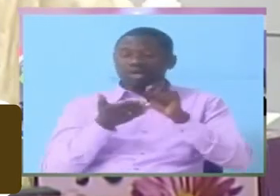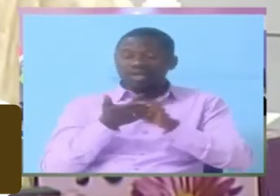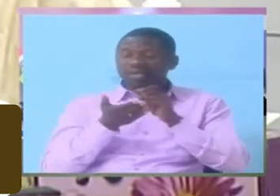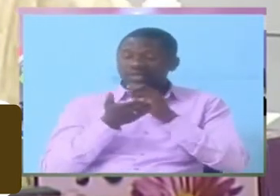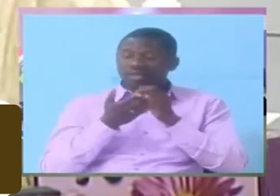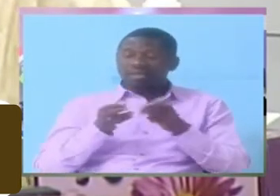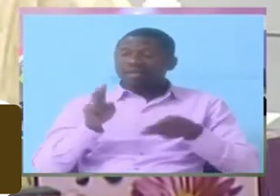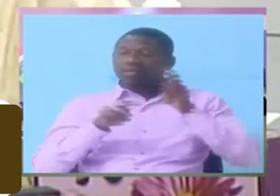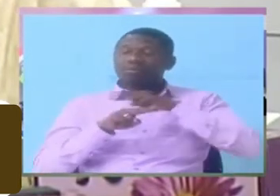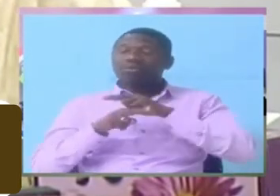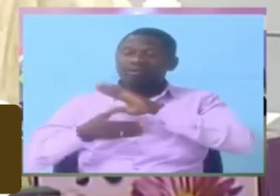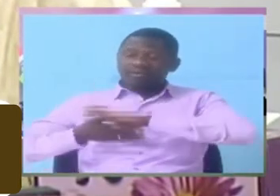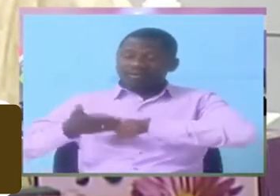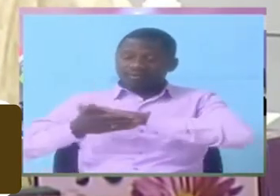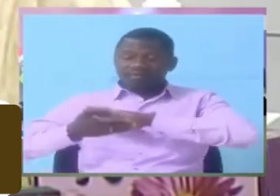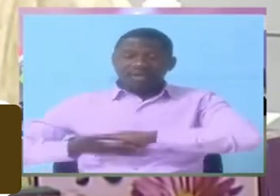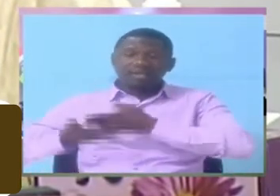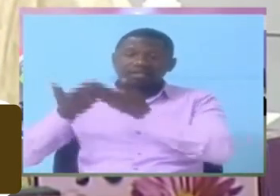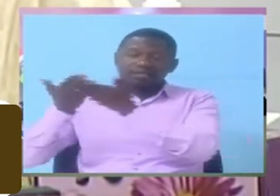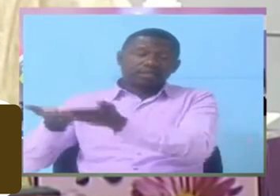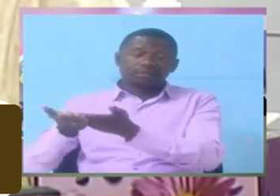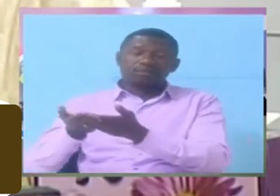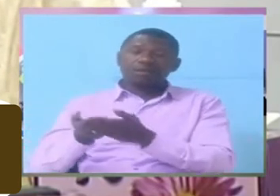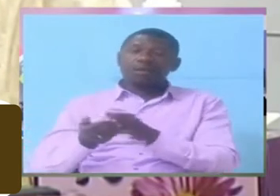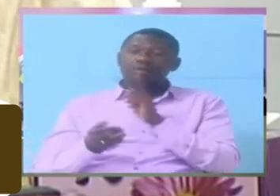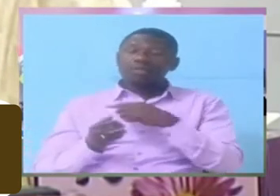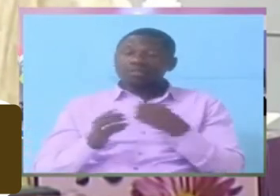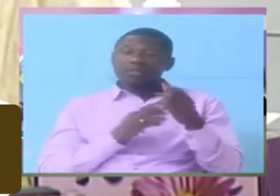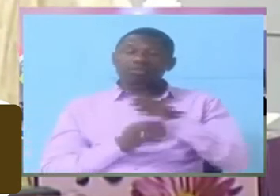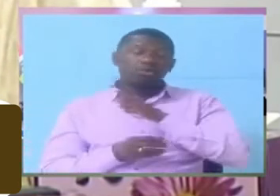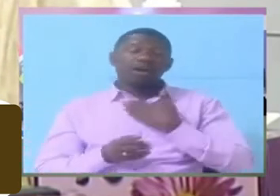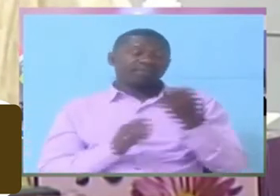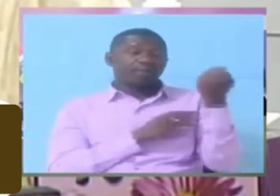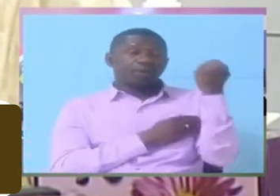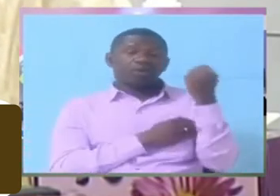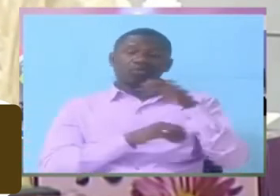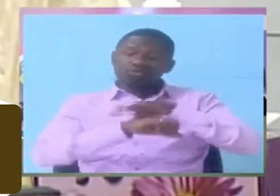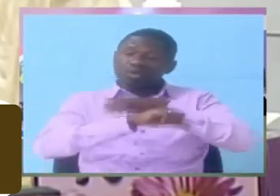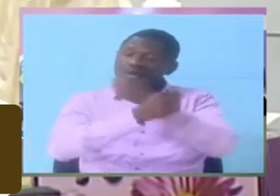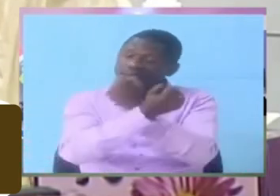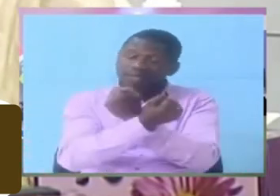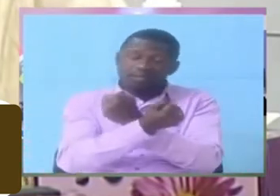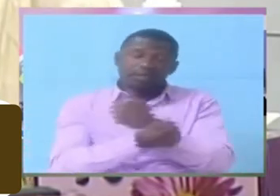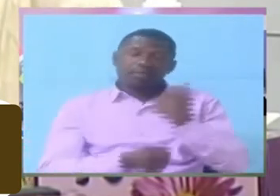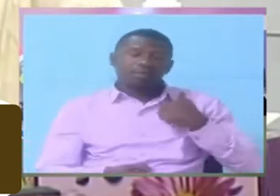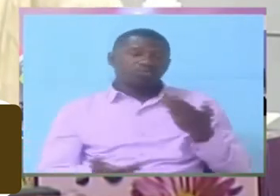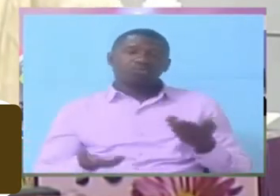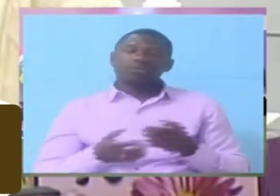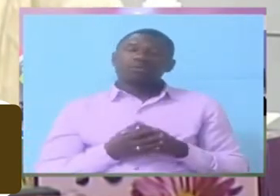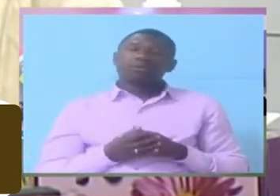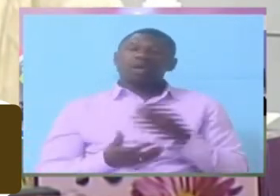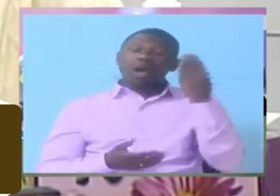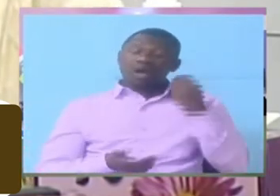the community, "Ko, ninku keta ya safe yau kibaro na." I don't know. But ni nsembo tebulu puka momuta. How this was changed?